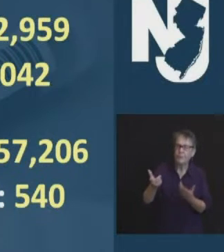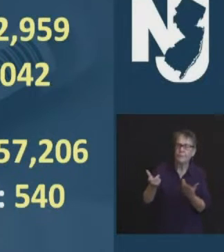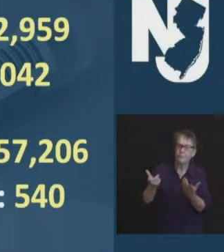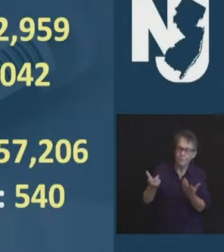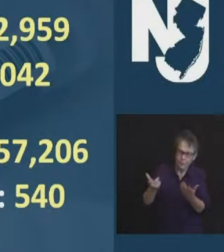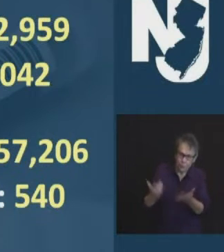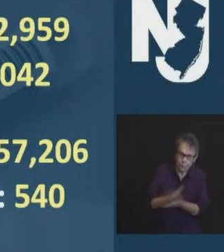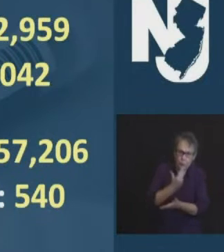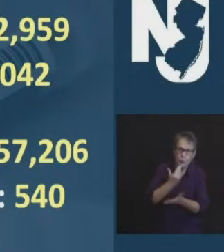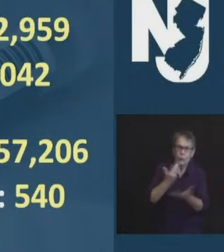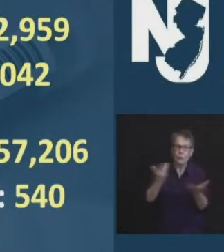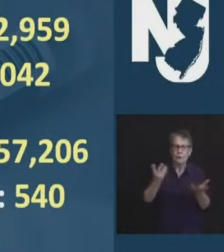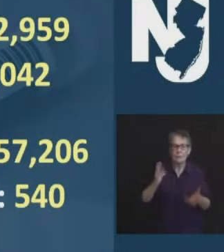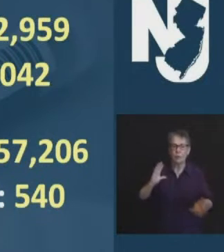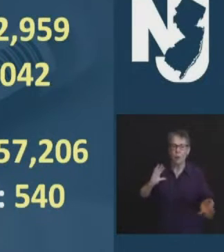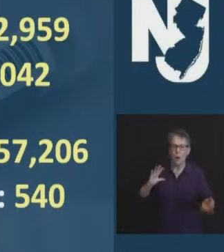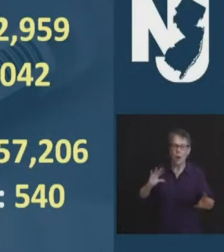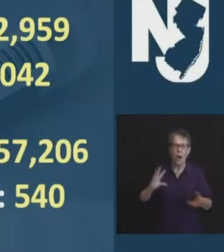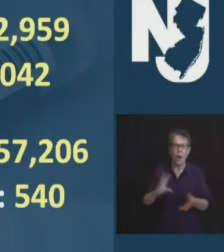590,165, which breaks down to